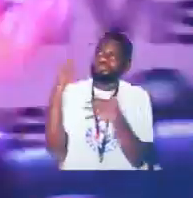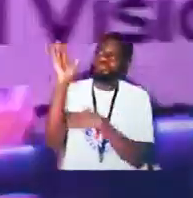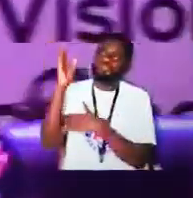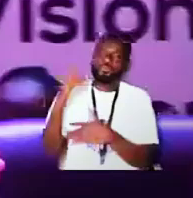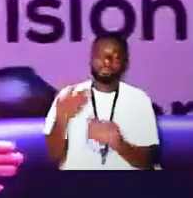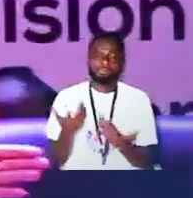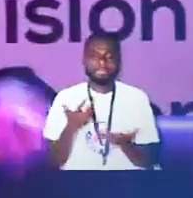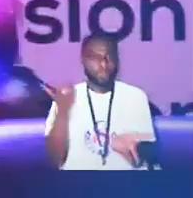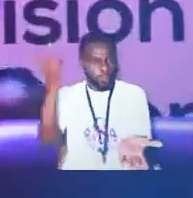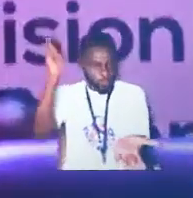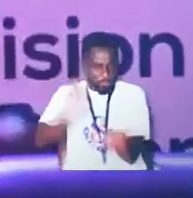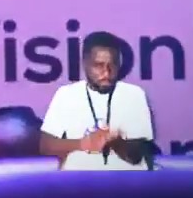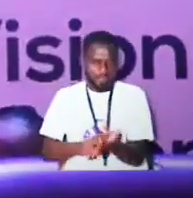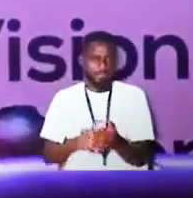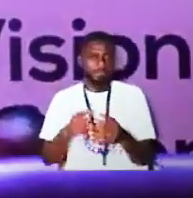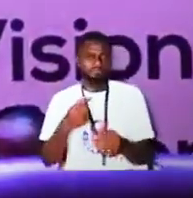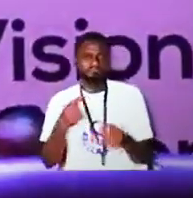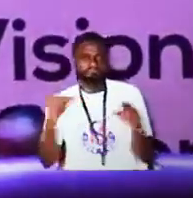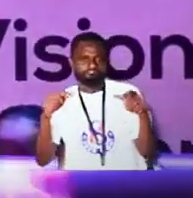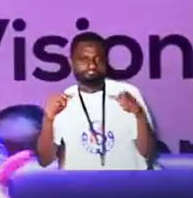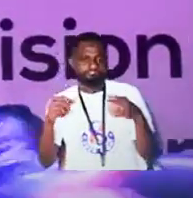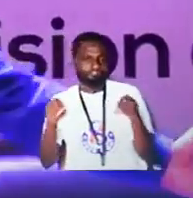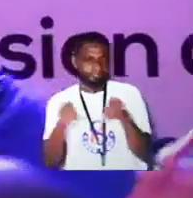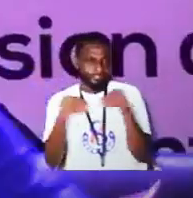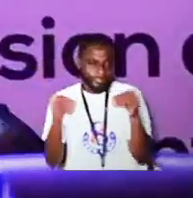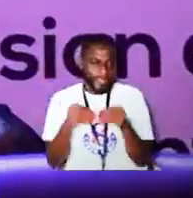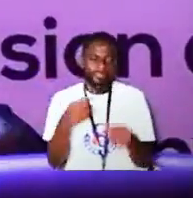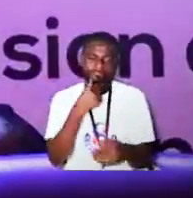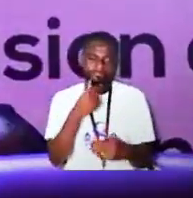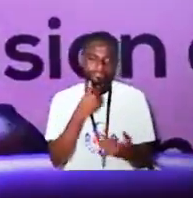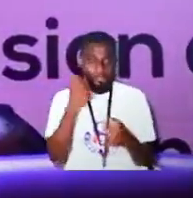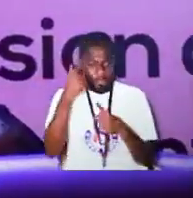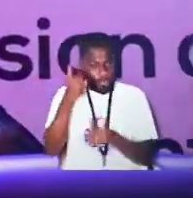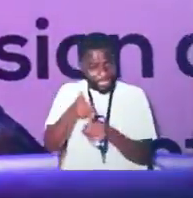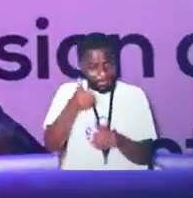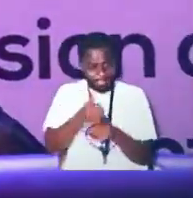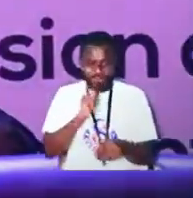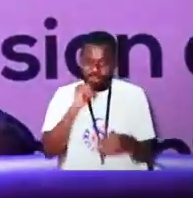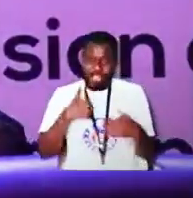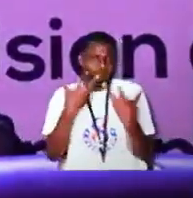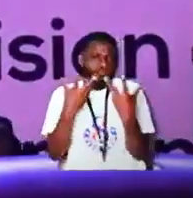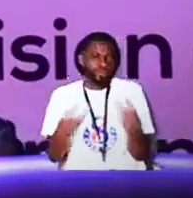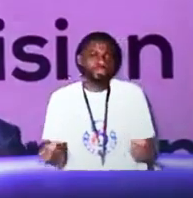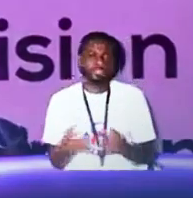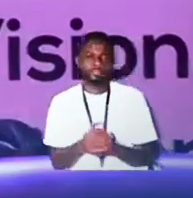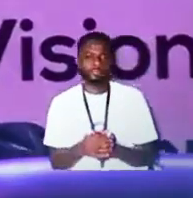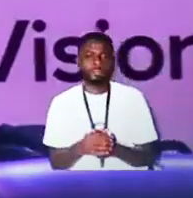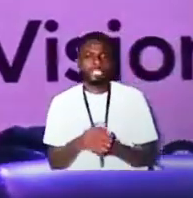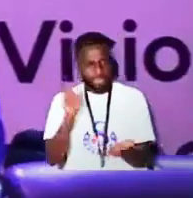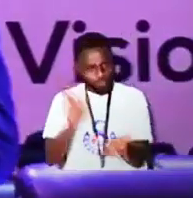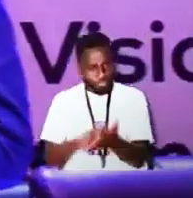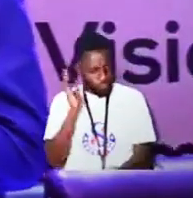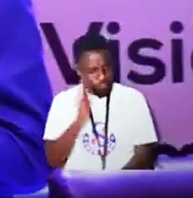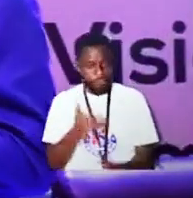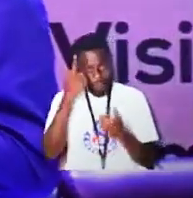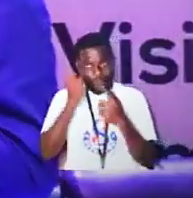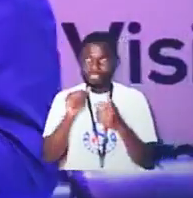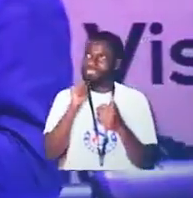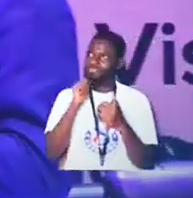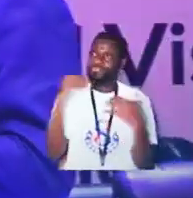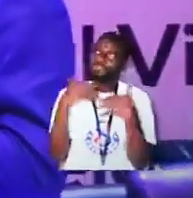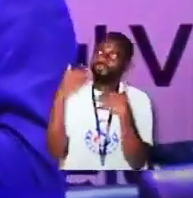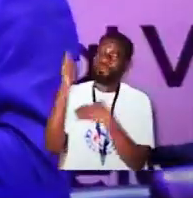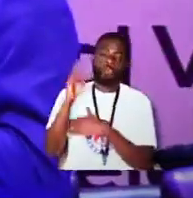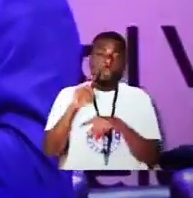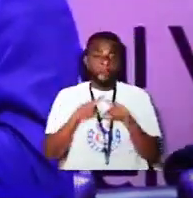LGBT because they themselves, they don't have solution to LGBT. So they will endorse it. But when you